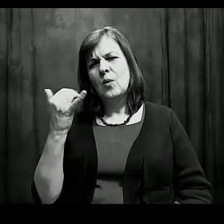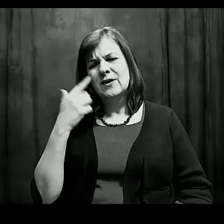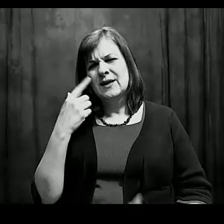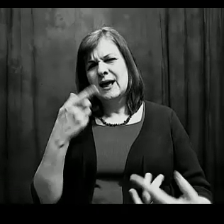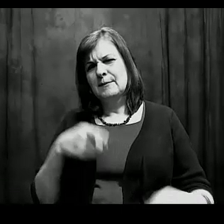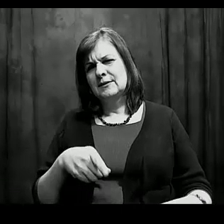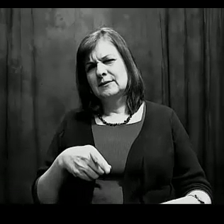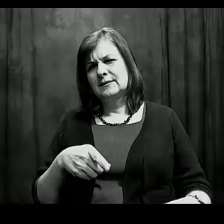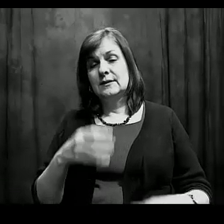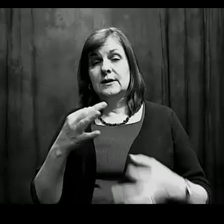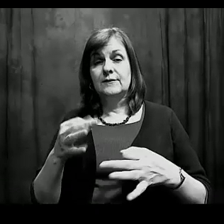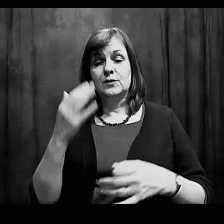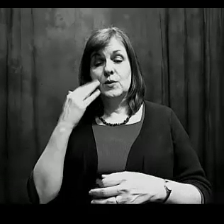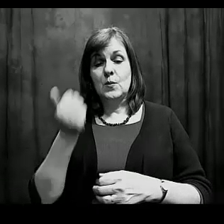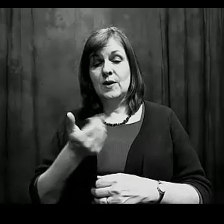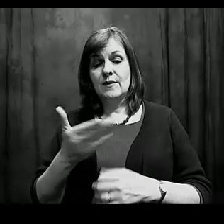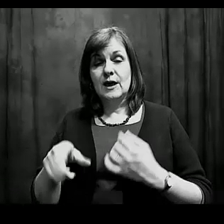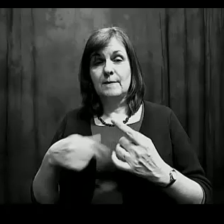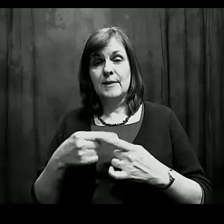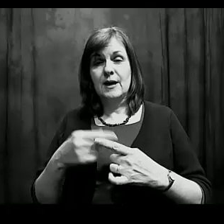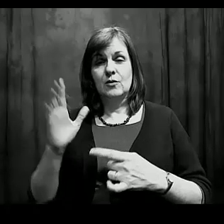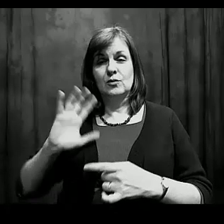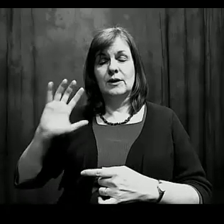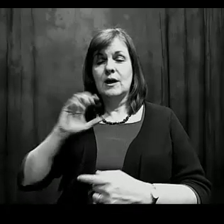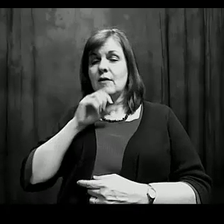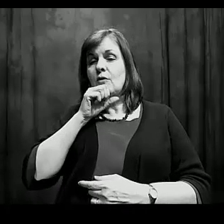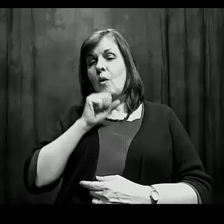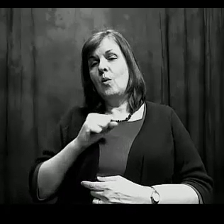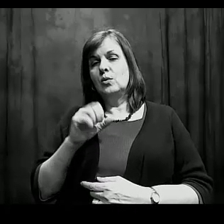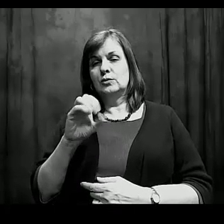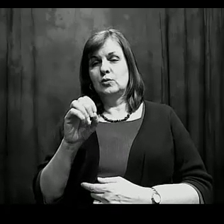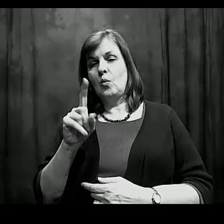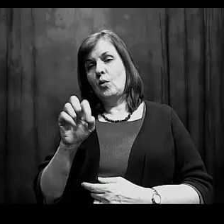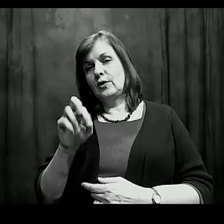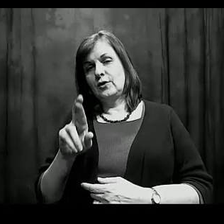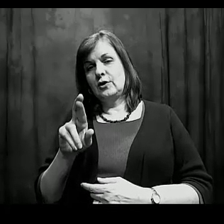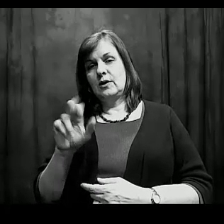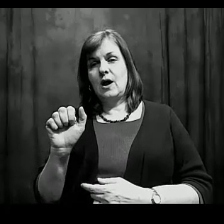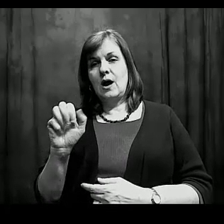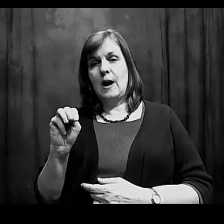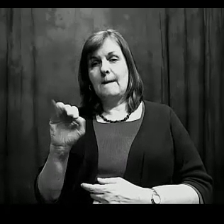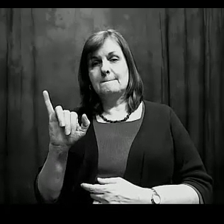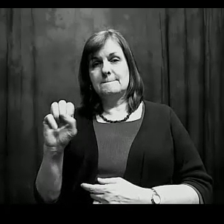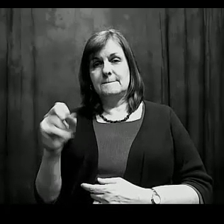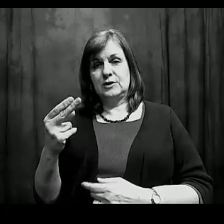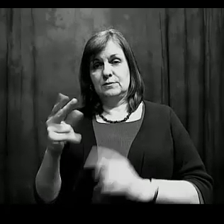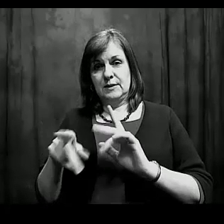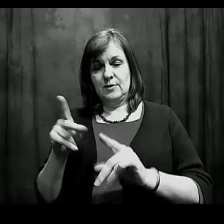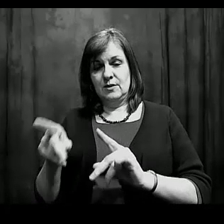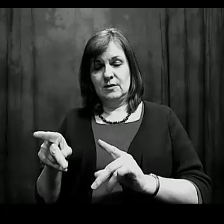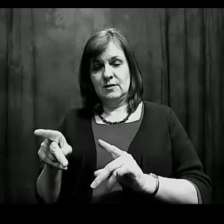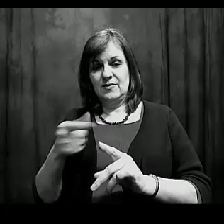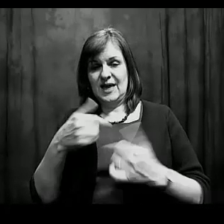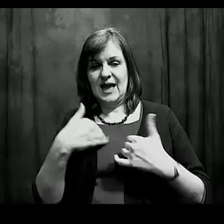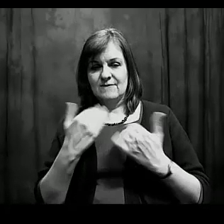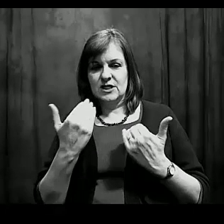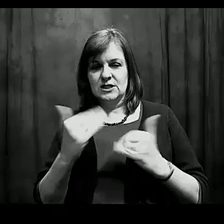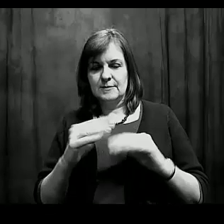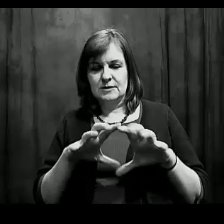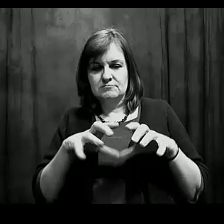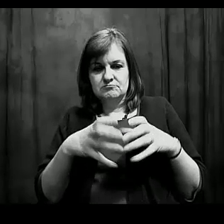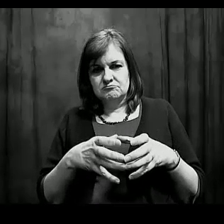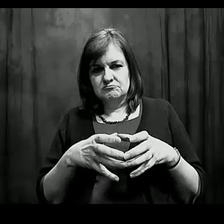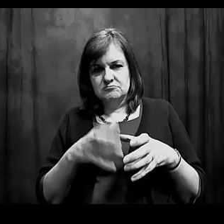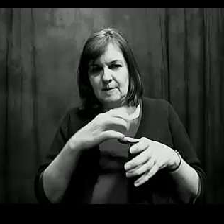be? Well, if you know anything about the Old Order Amish, they actually have a very